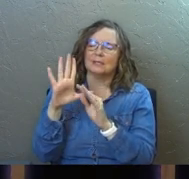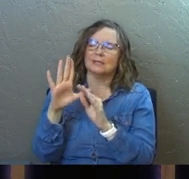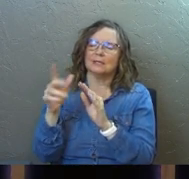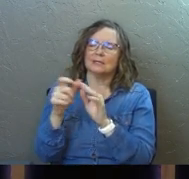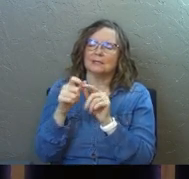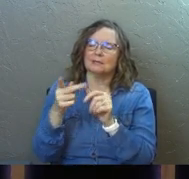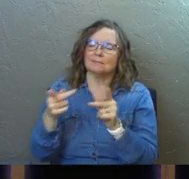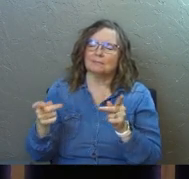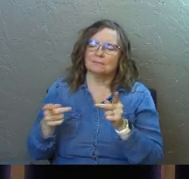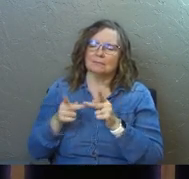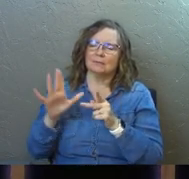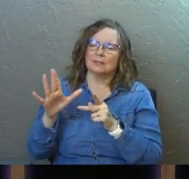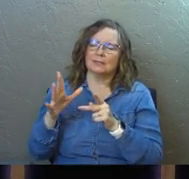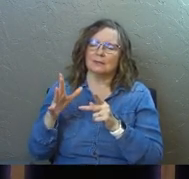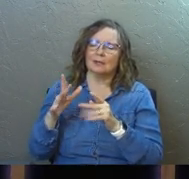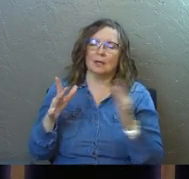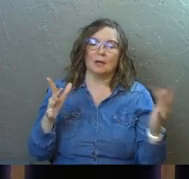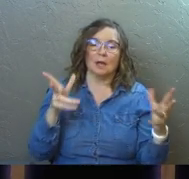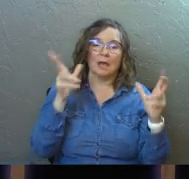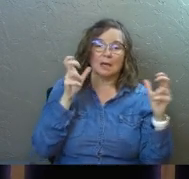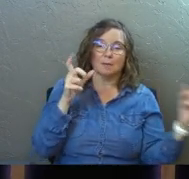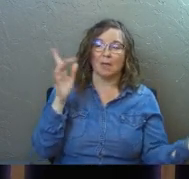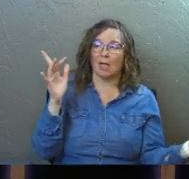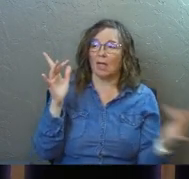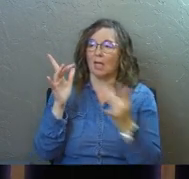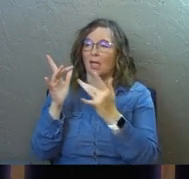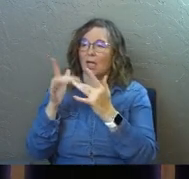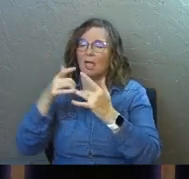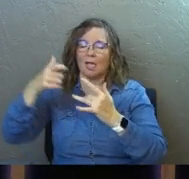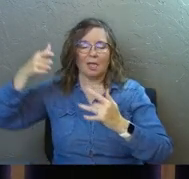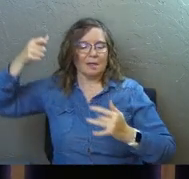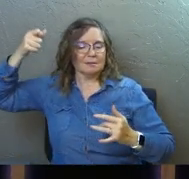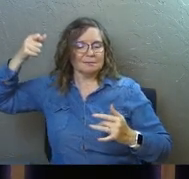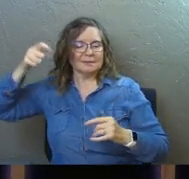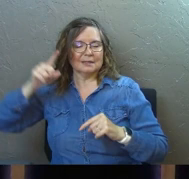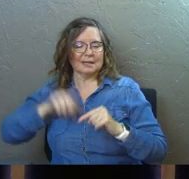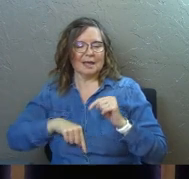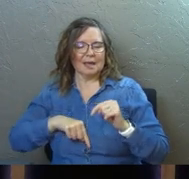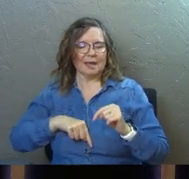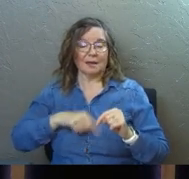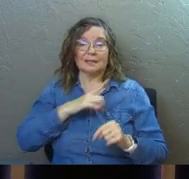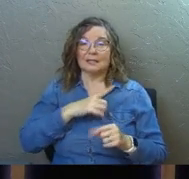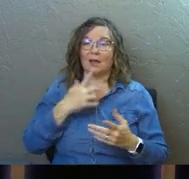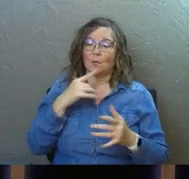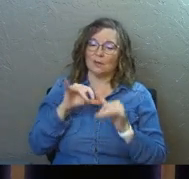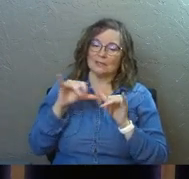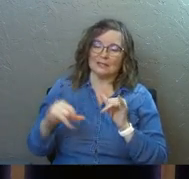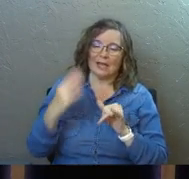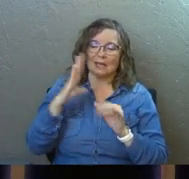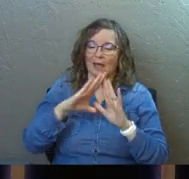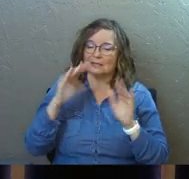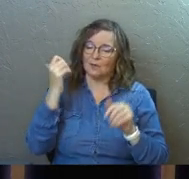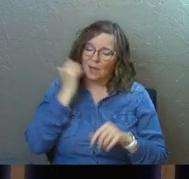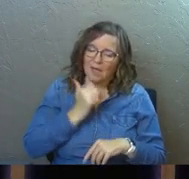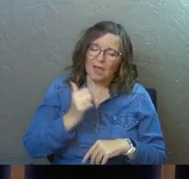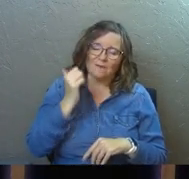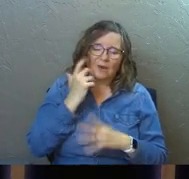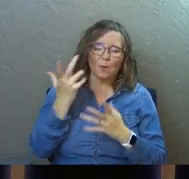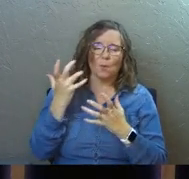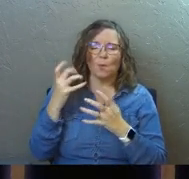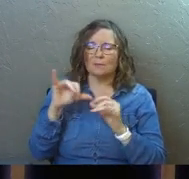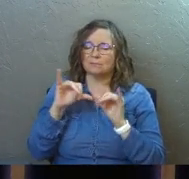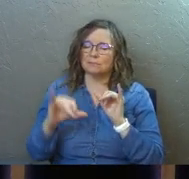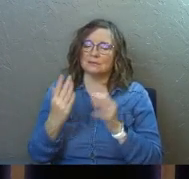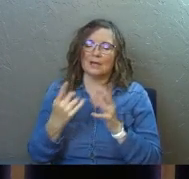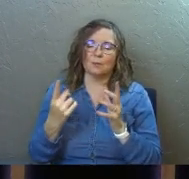his sanctuary. He will place me out of reach on a high rock. David says, again, I want to be in God's house every single day.